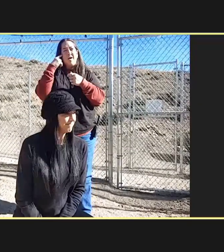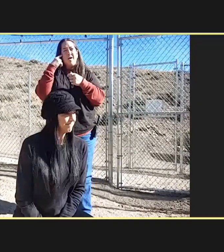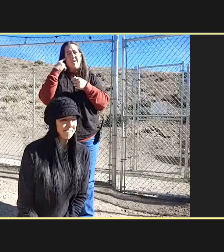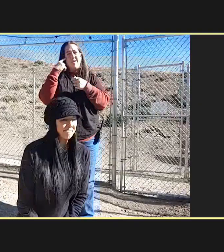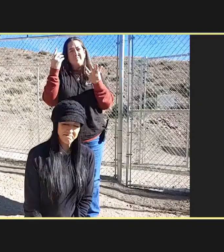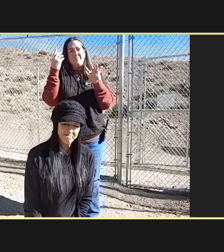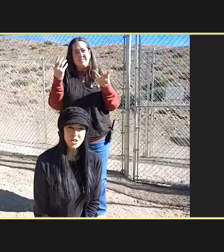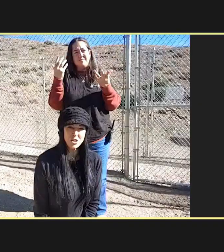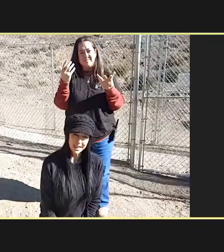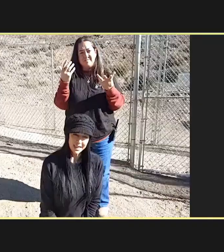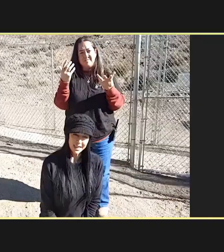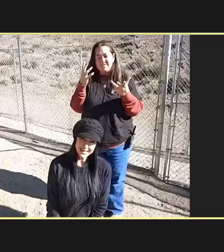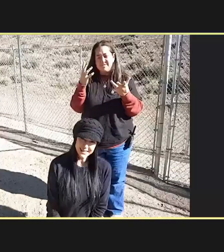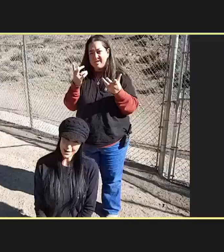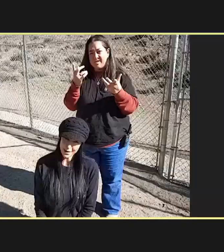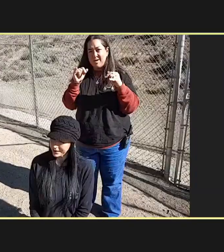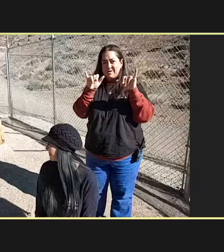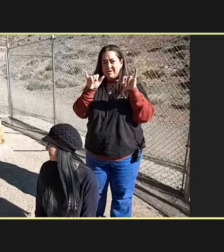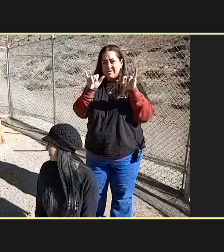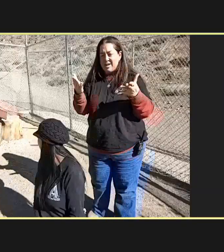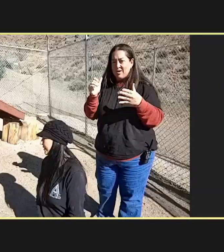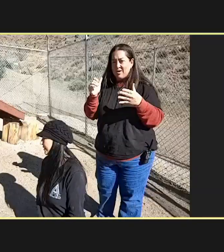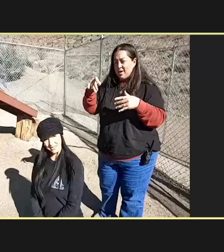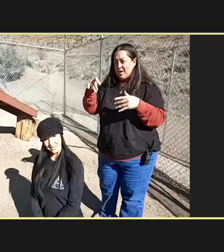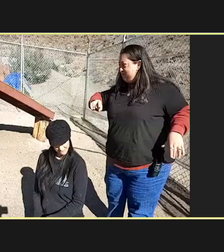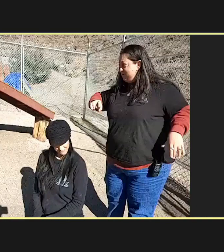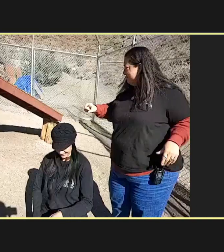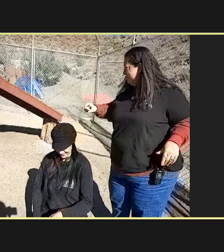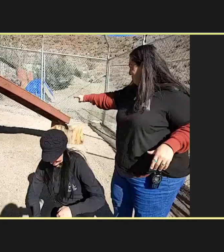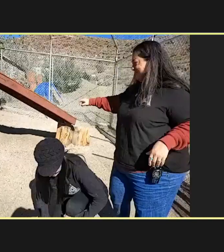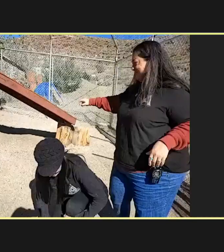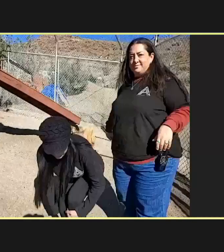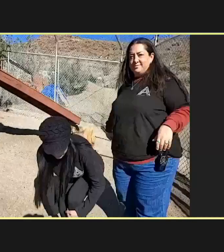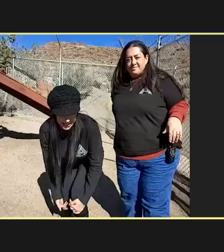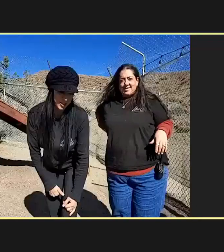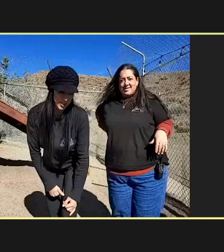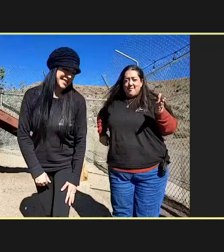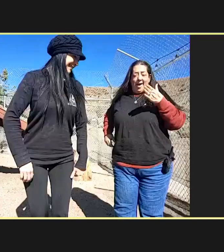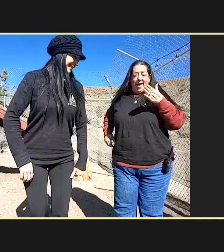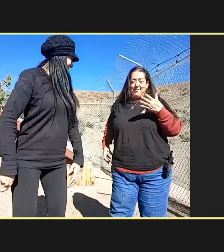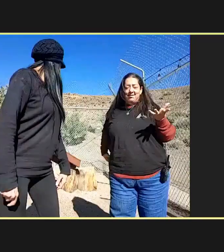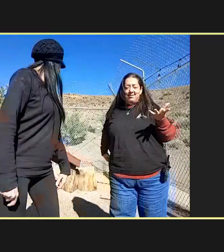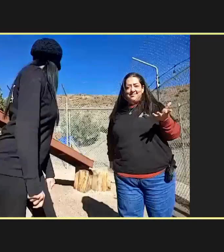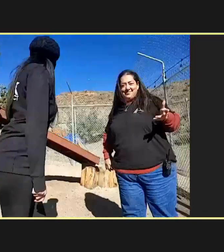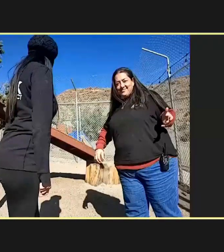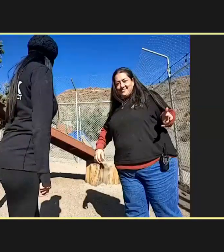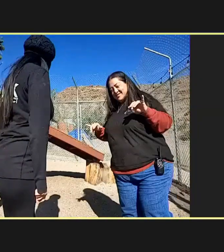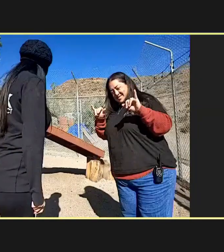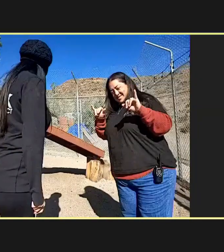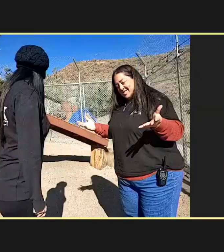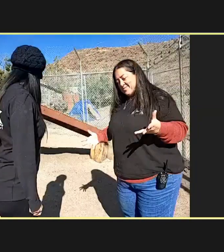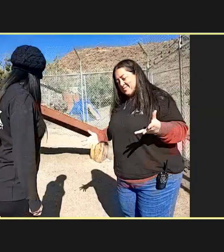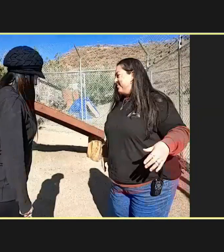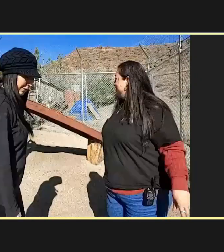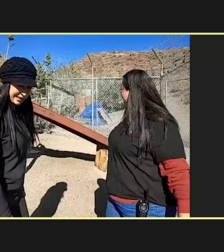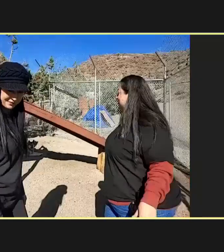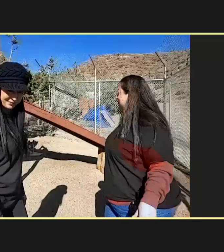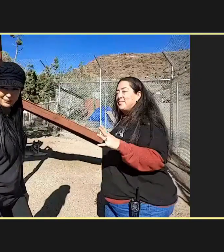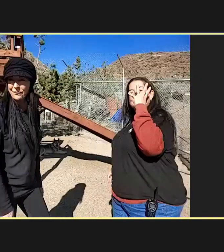So we thought, you know what? She's going to come and stay at us. So here she is. And I'm glad she did.